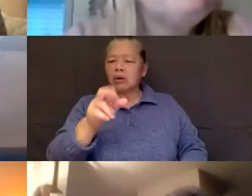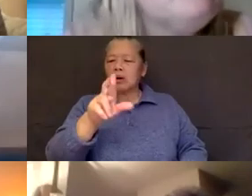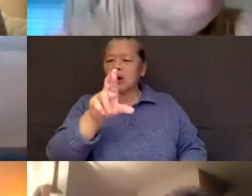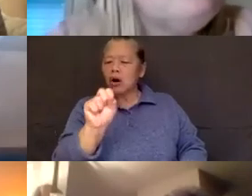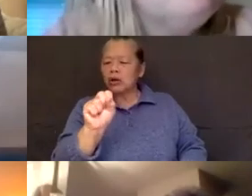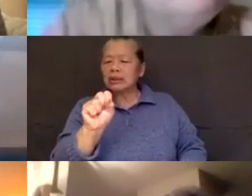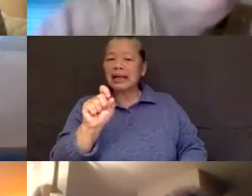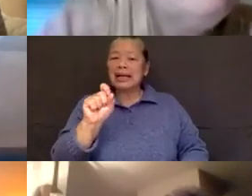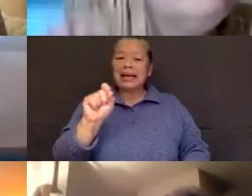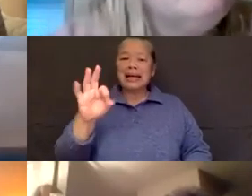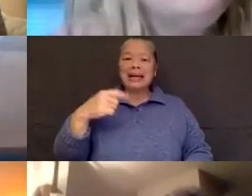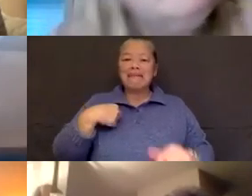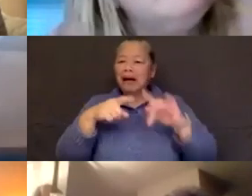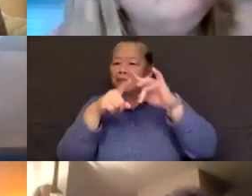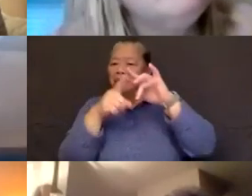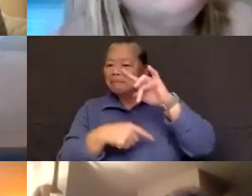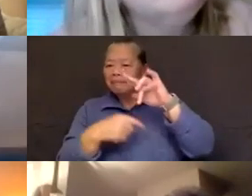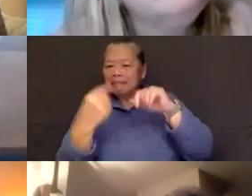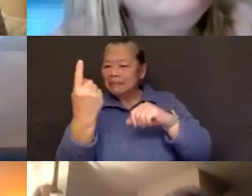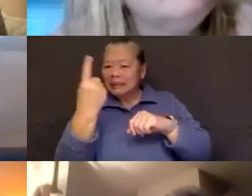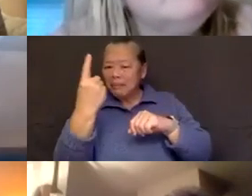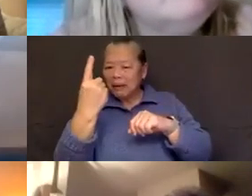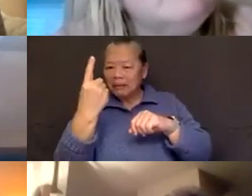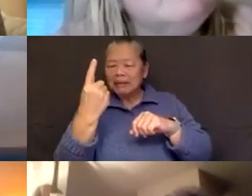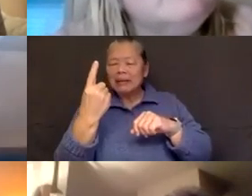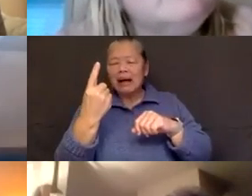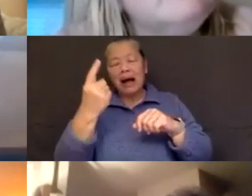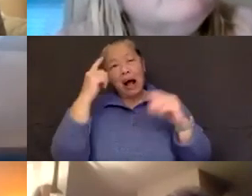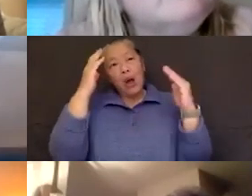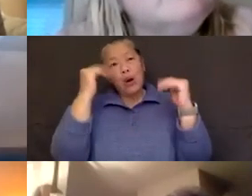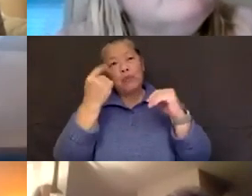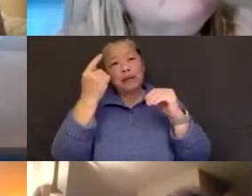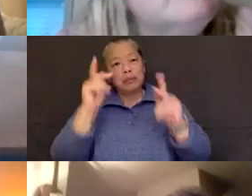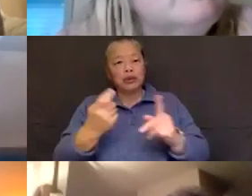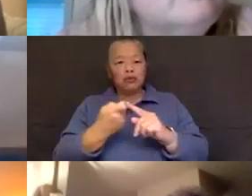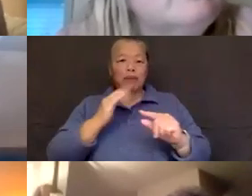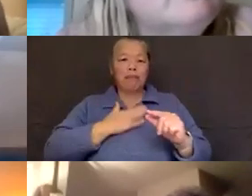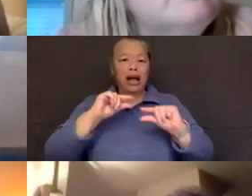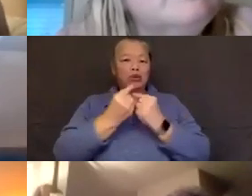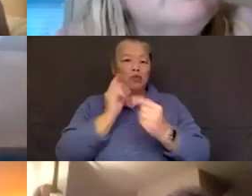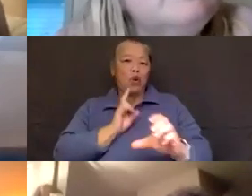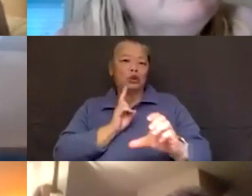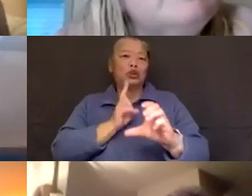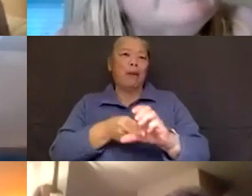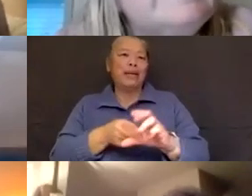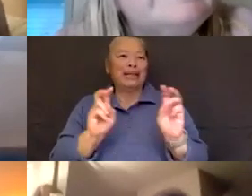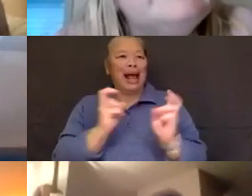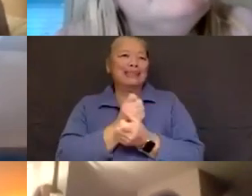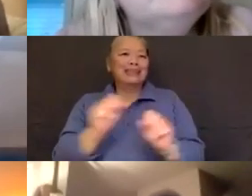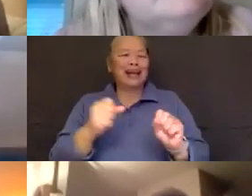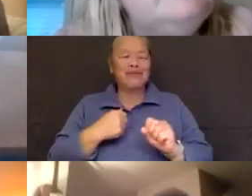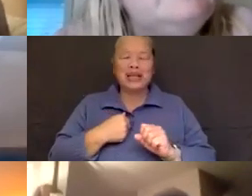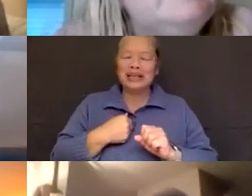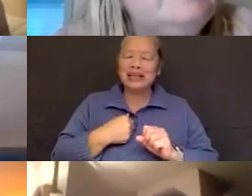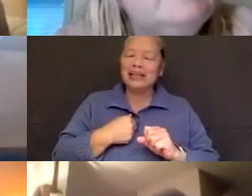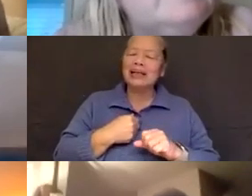If I've left something important off of these notes, I hope that one of my group mates will jump in and save me. Mm-hmm. We